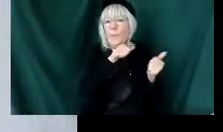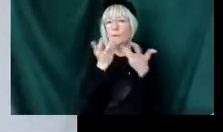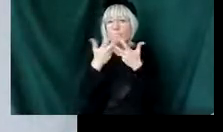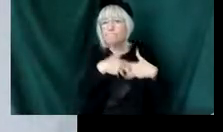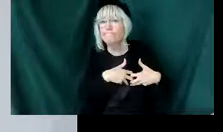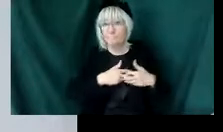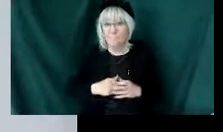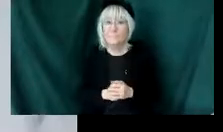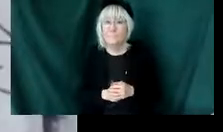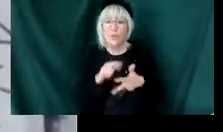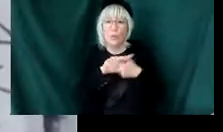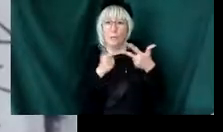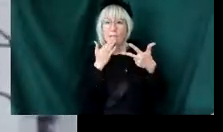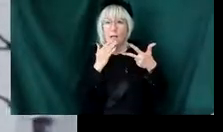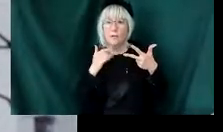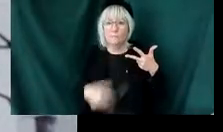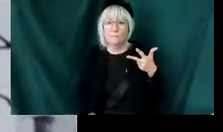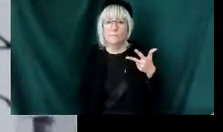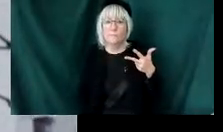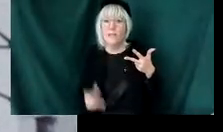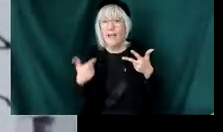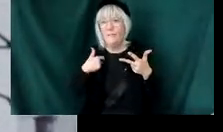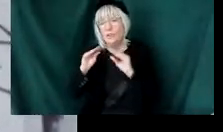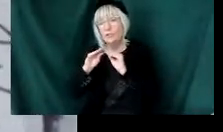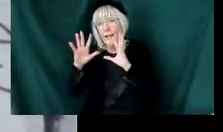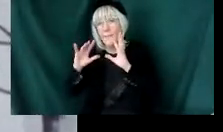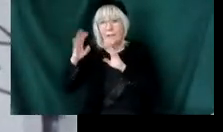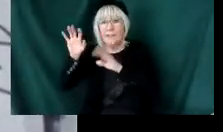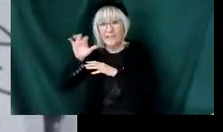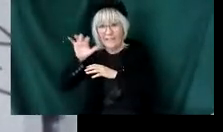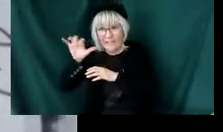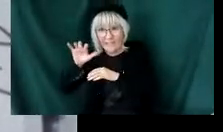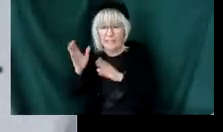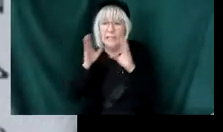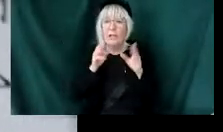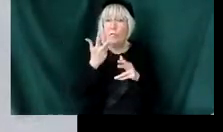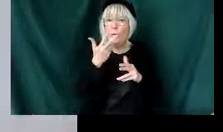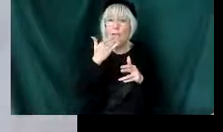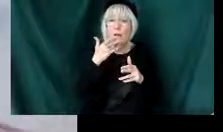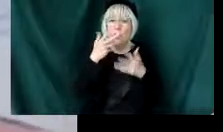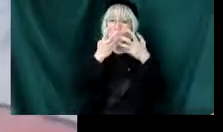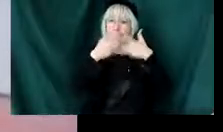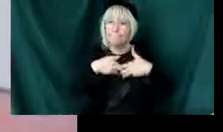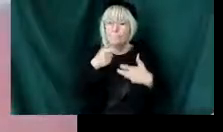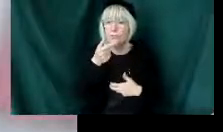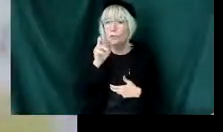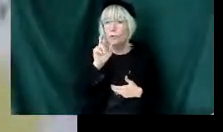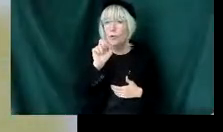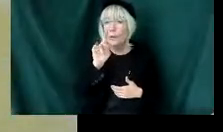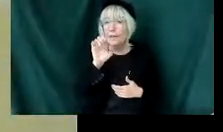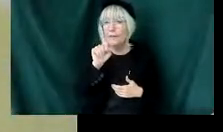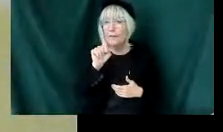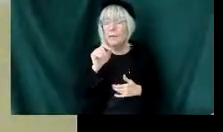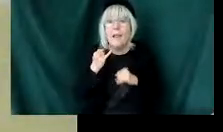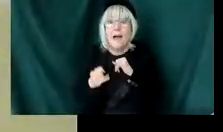gradient. Okay, so transparent knitting, 3-color gradient. And what are we gonna